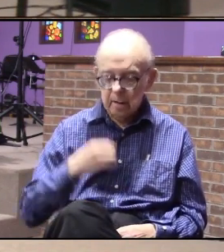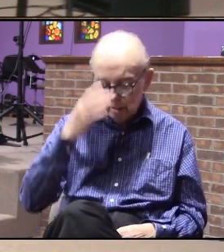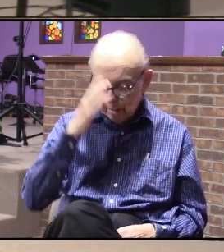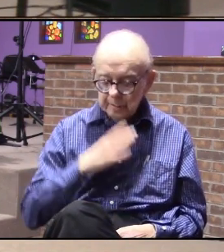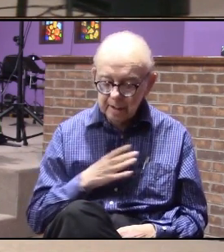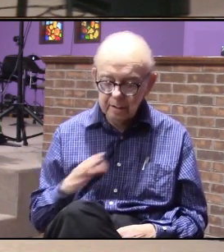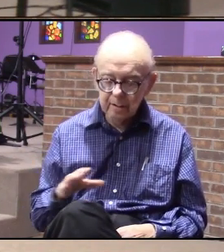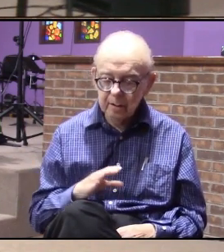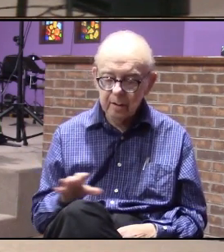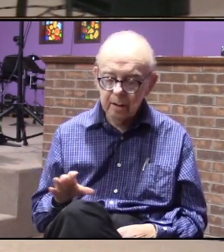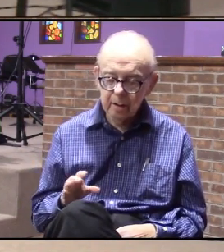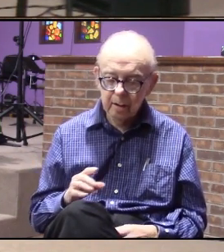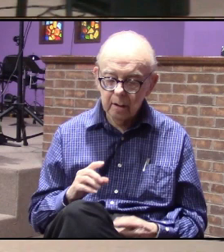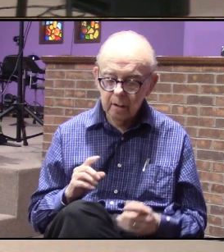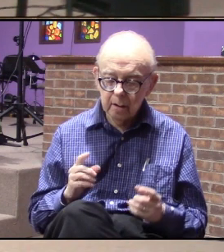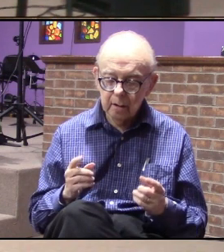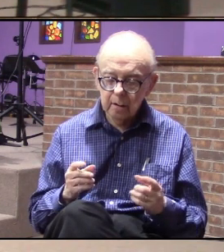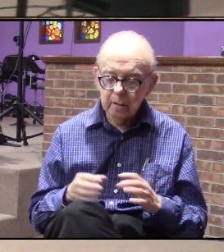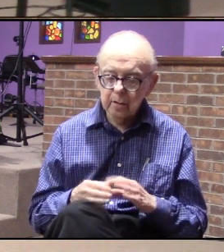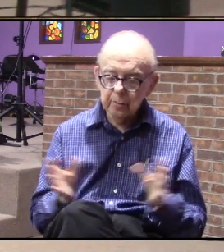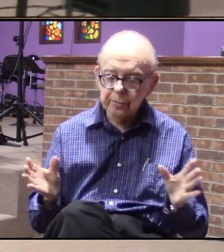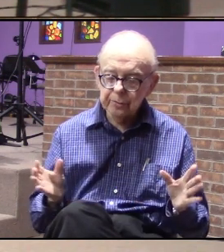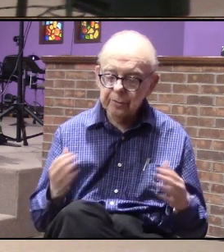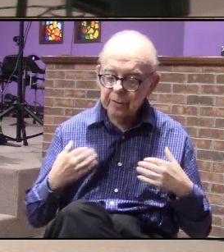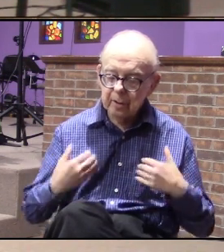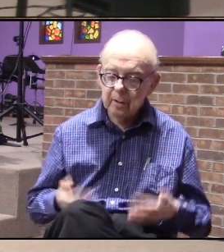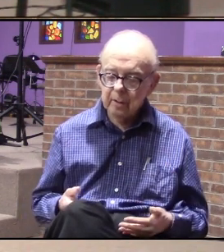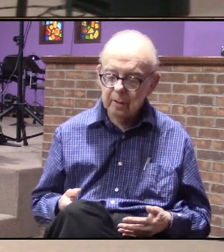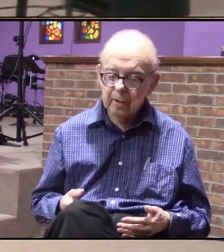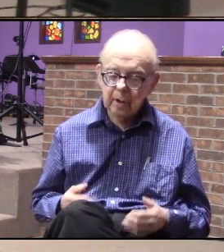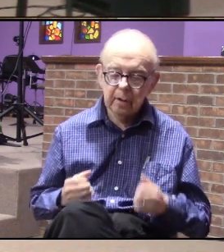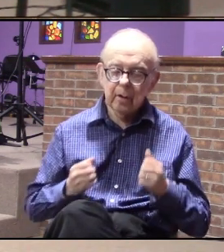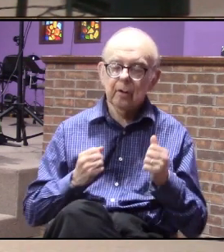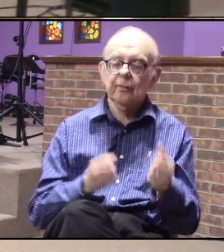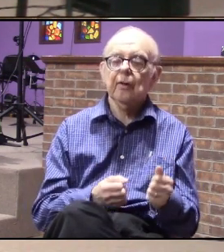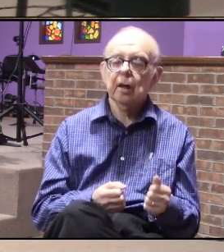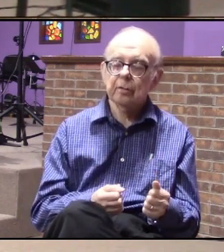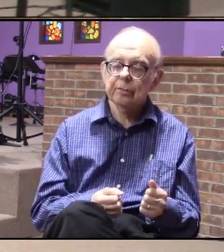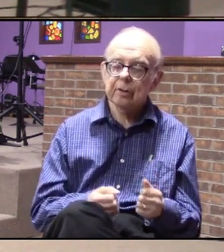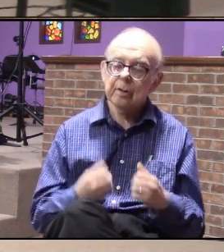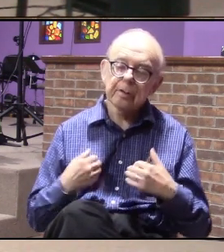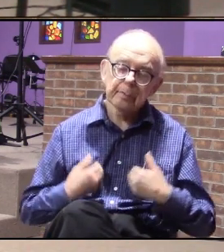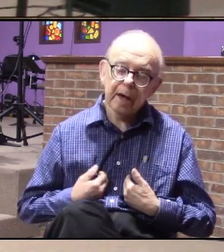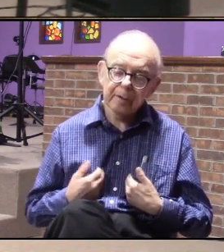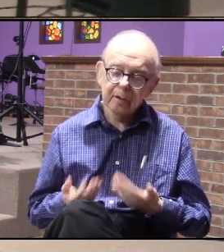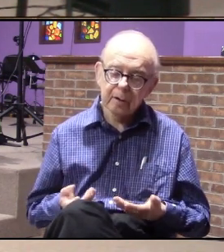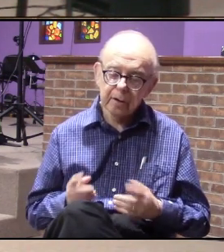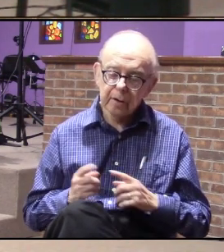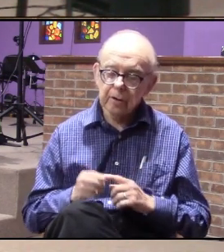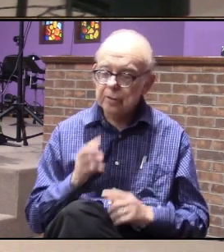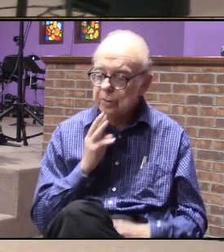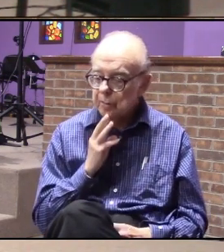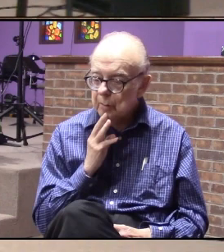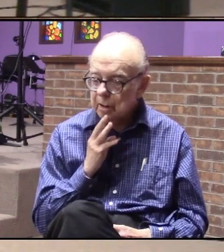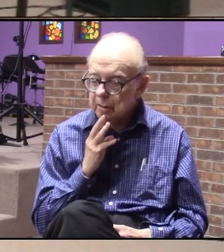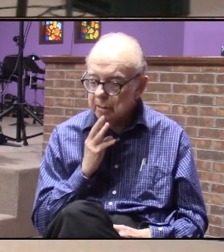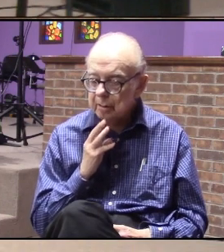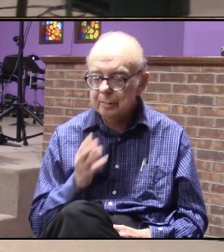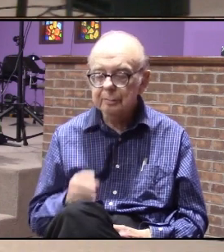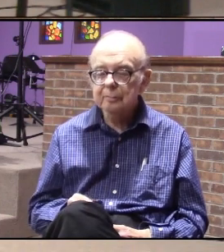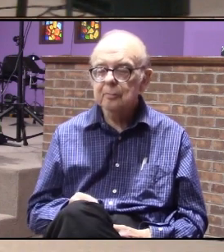does is he turns the baboon loose and follows the baboon to the watering hole.